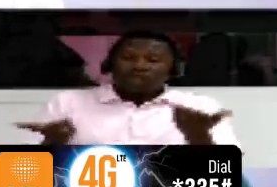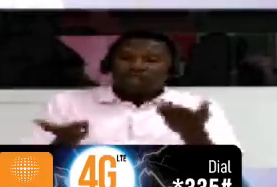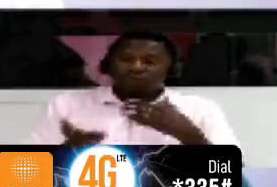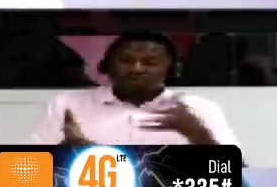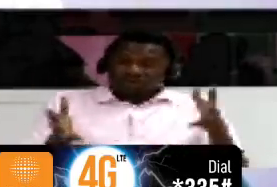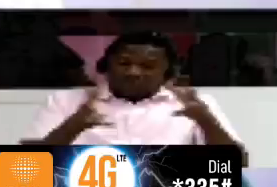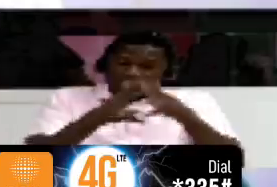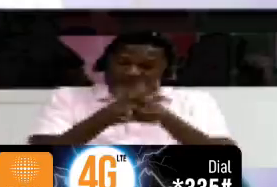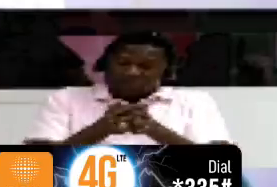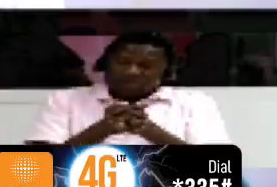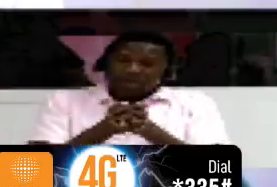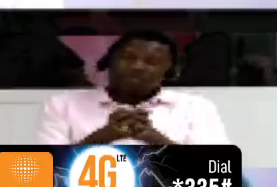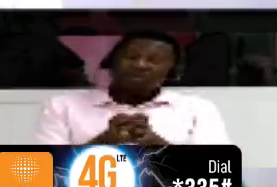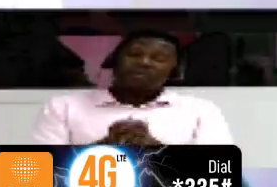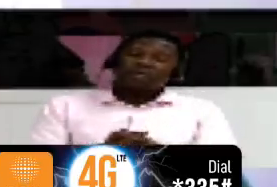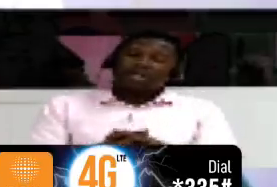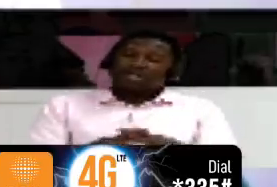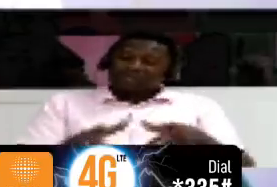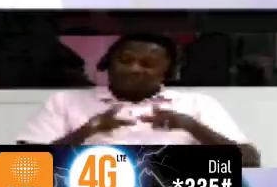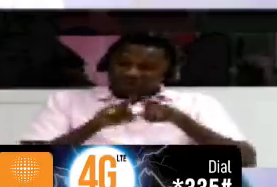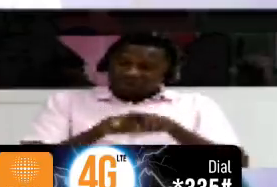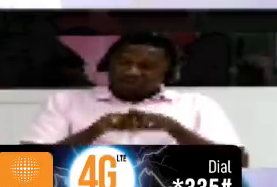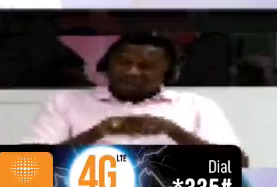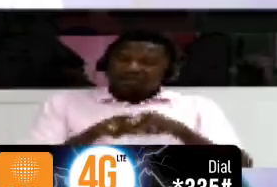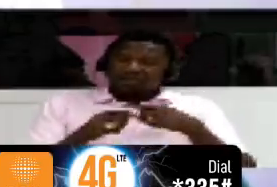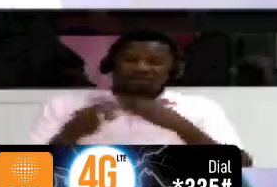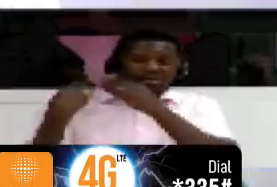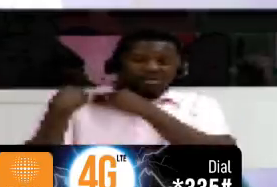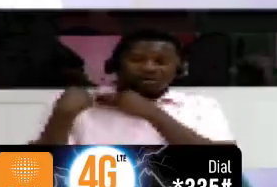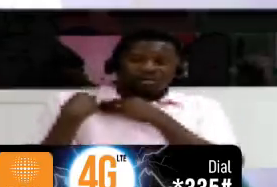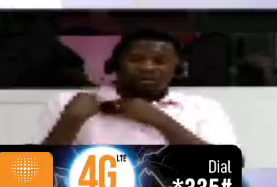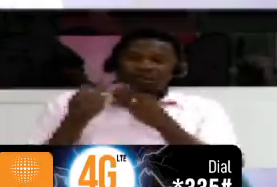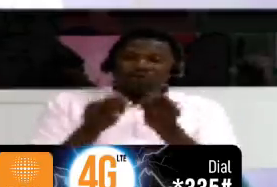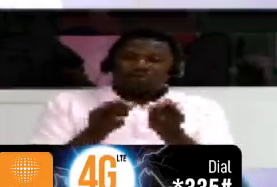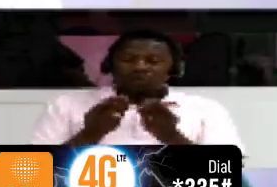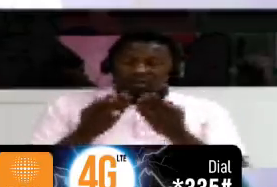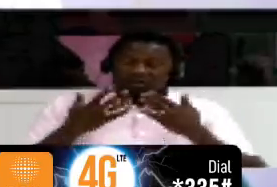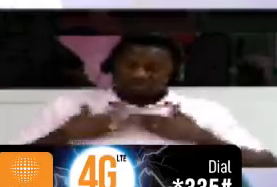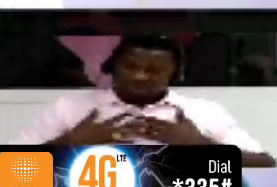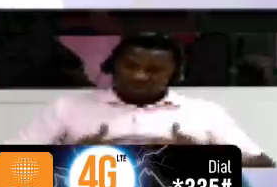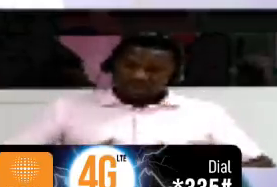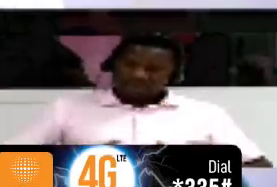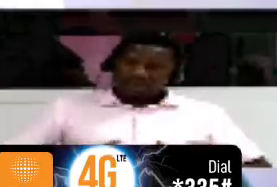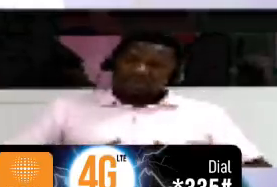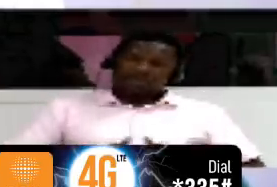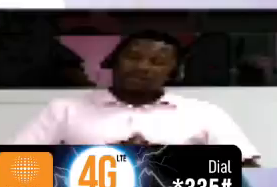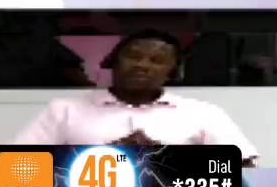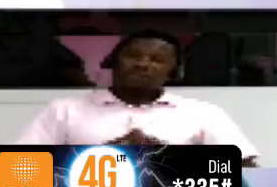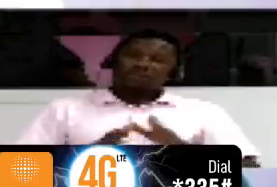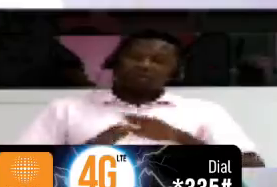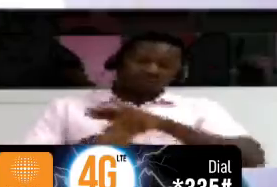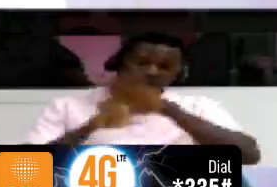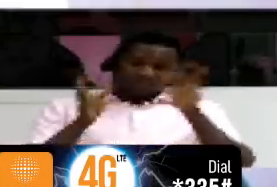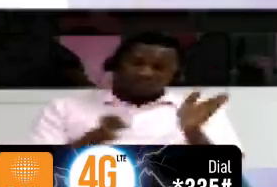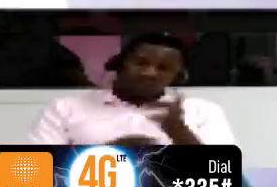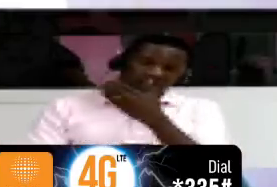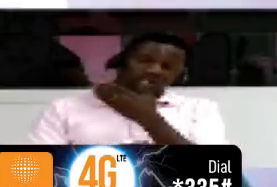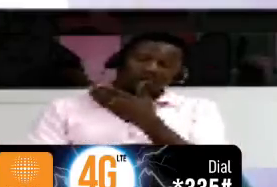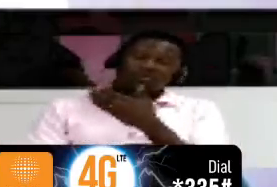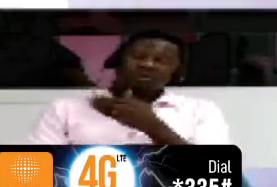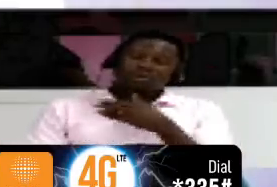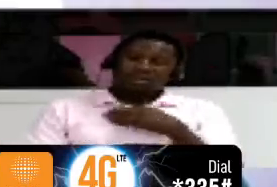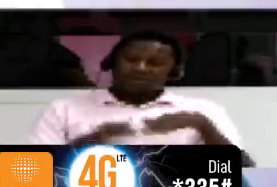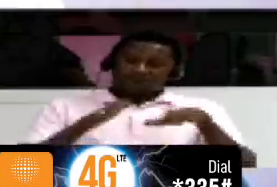solidarity, and in unison, as a responsible student body, we went down to